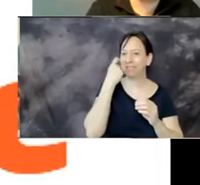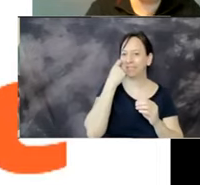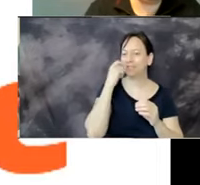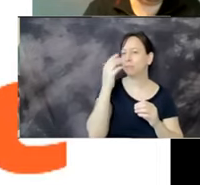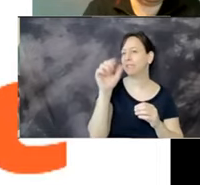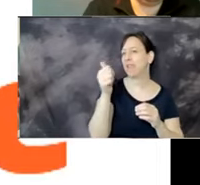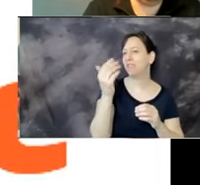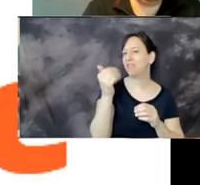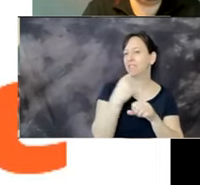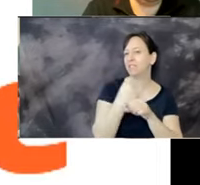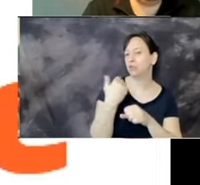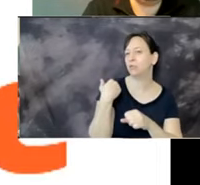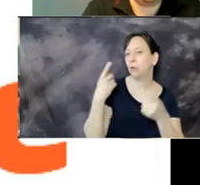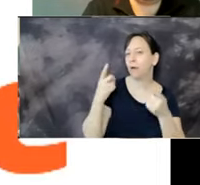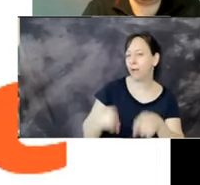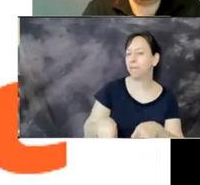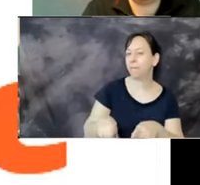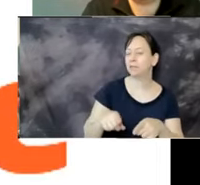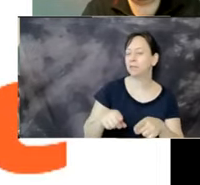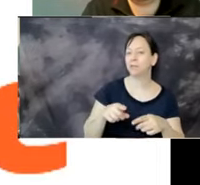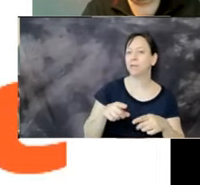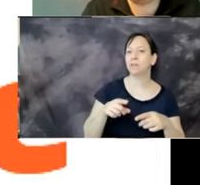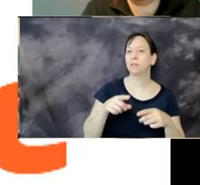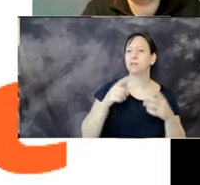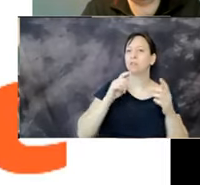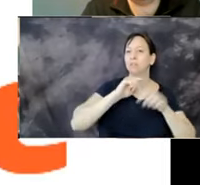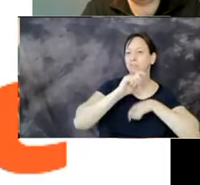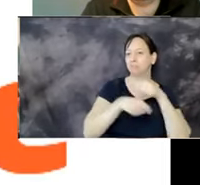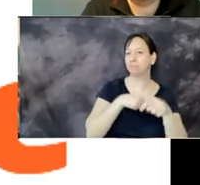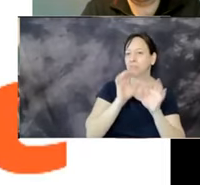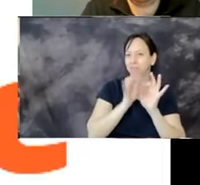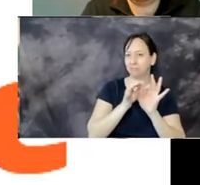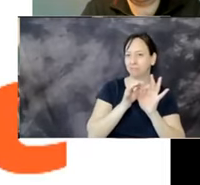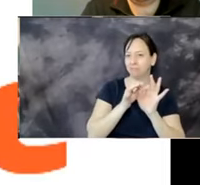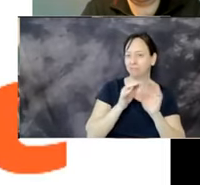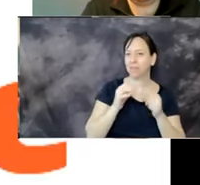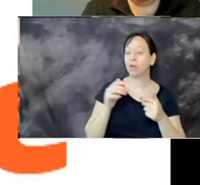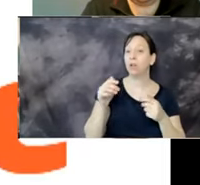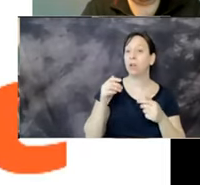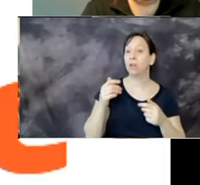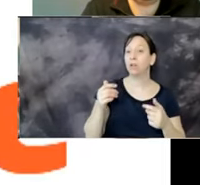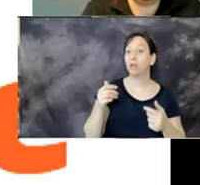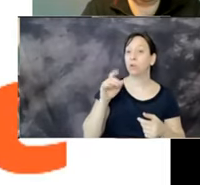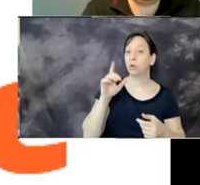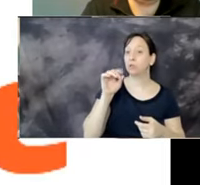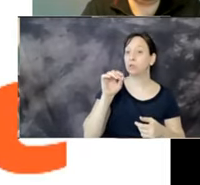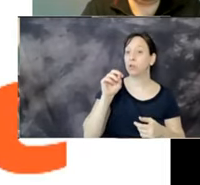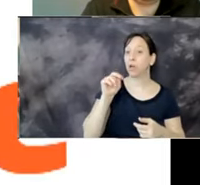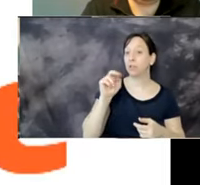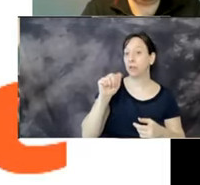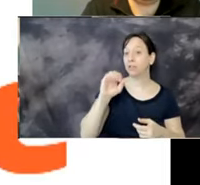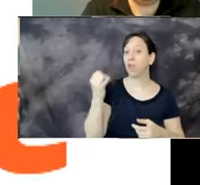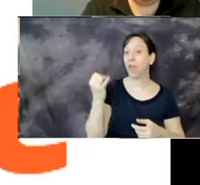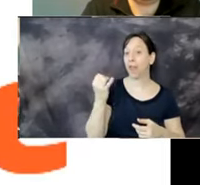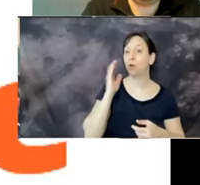we when this went into effect. But with us today is Donna Jay. Donna Jay is going to talk a little bit about